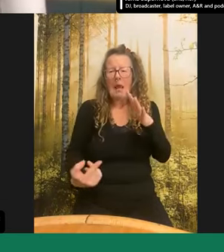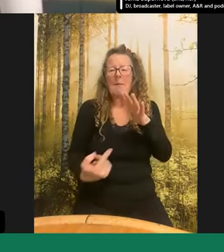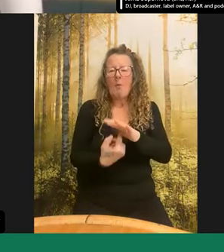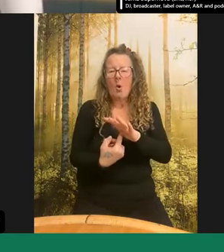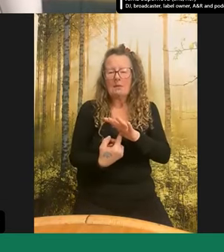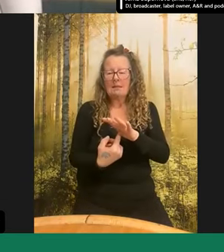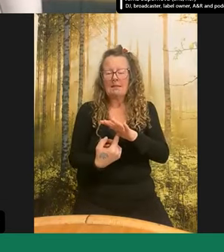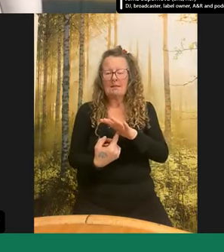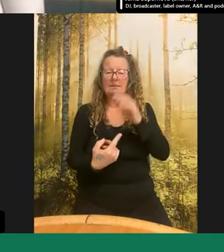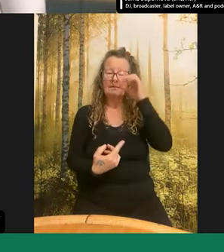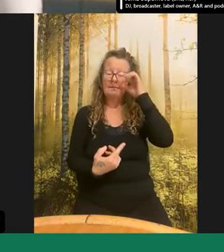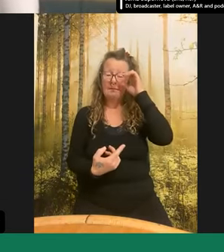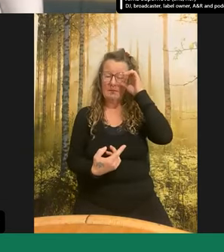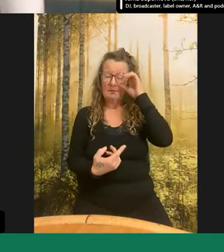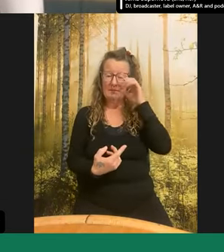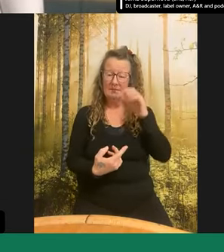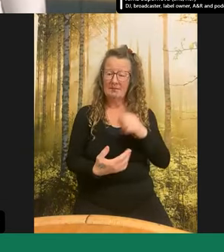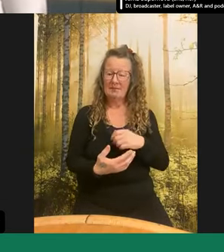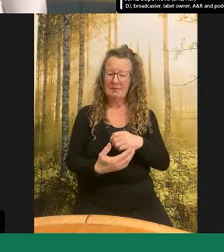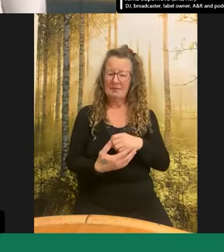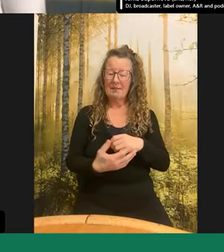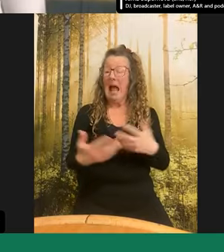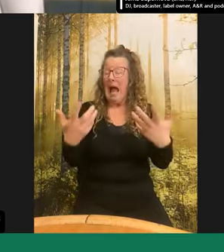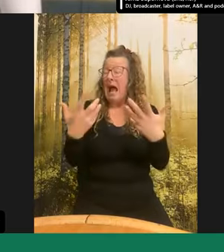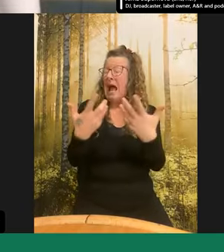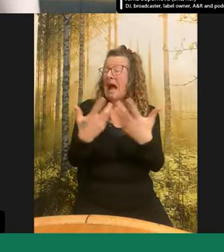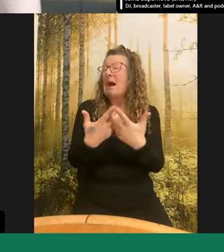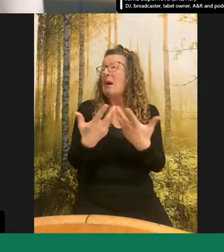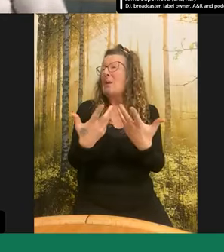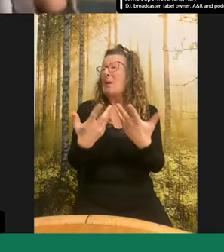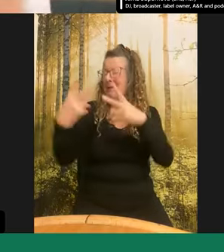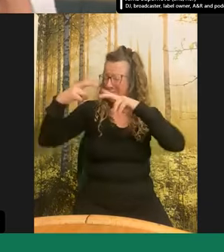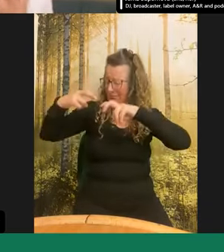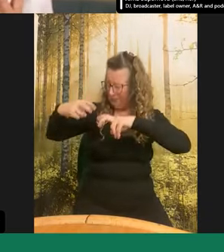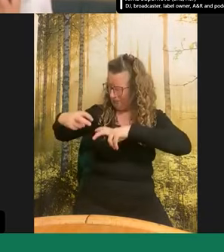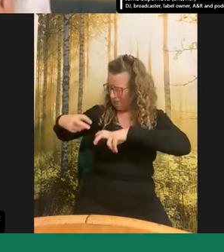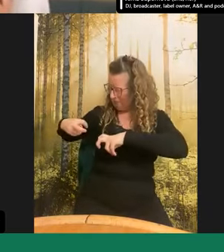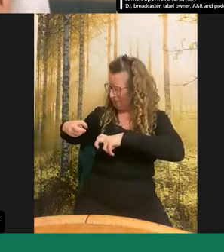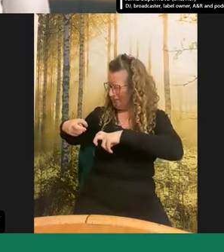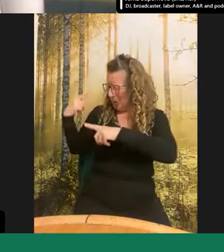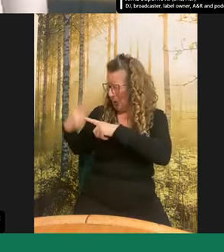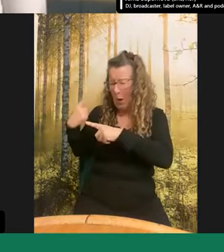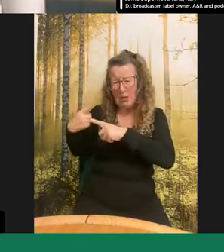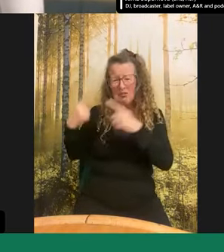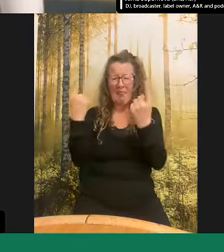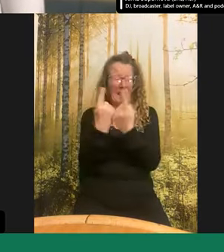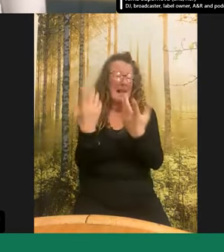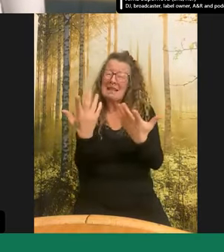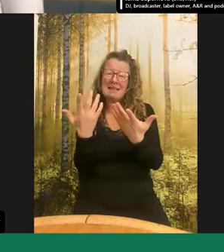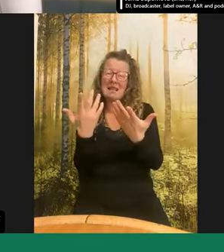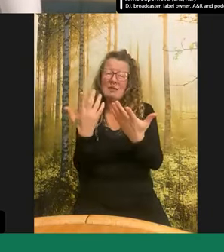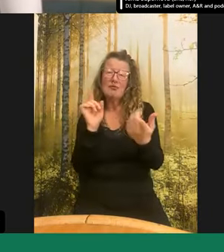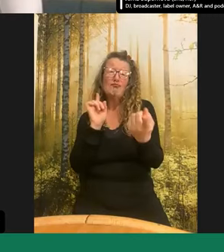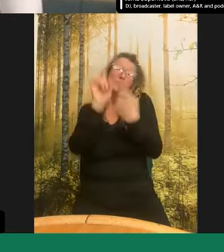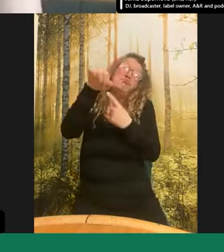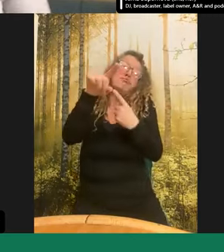and to dig into and act on. So many urgent things to act on, that I just feel like it was